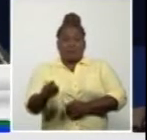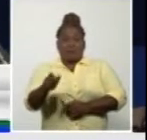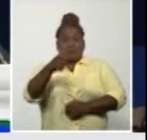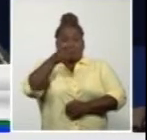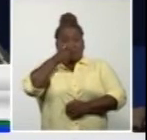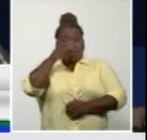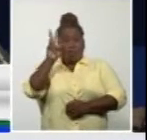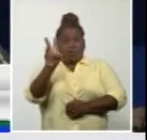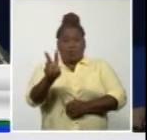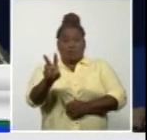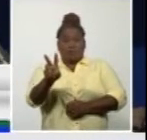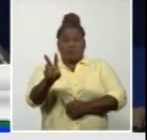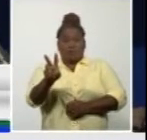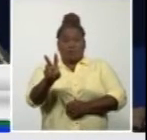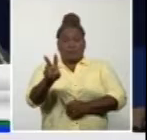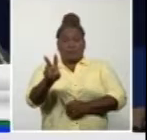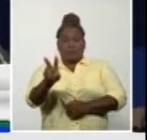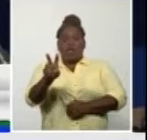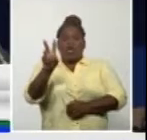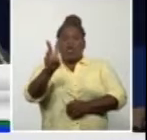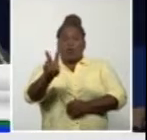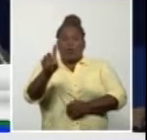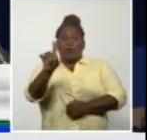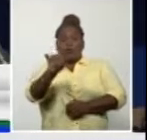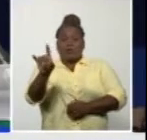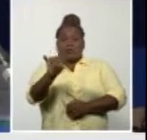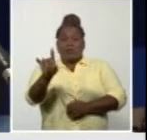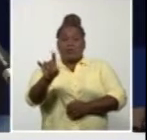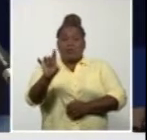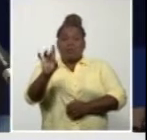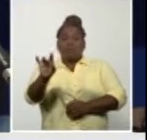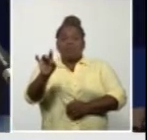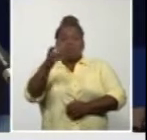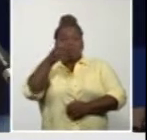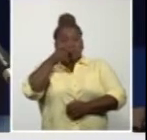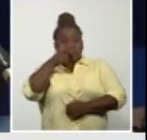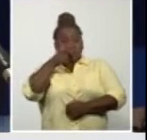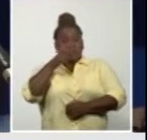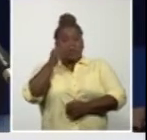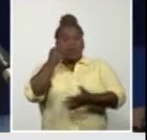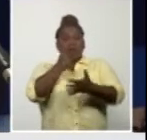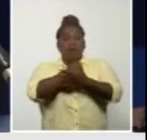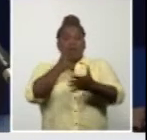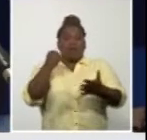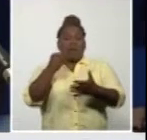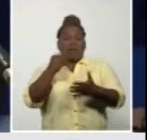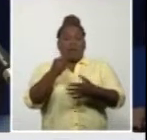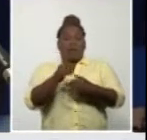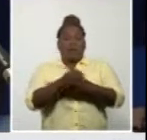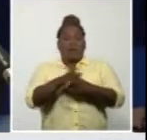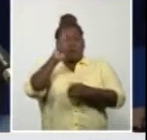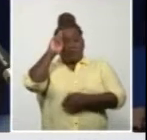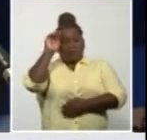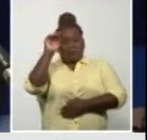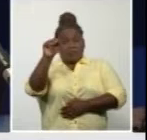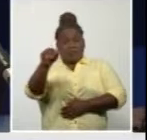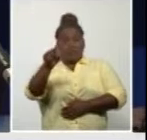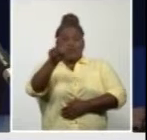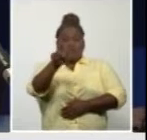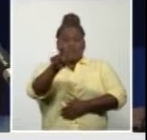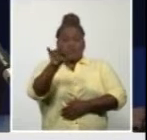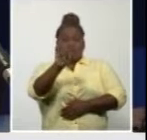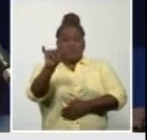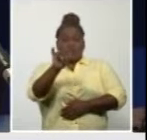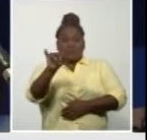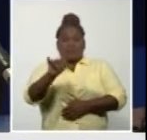And in this way, in the hospitals, we keep 467 patients admitted, of them 2